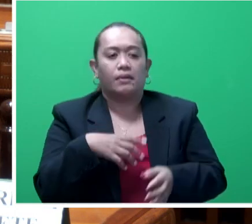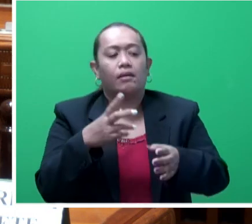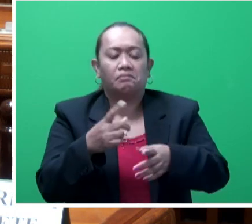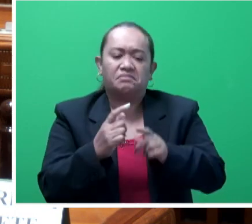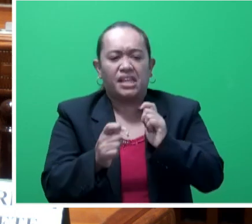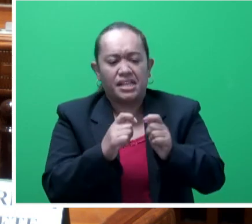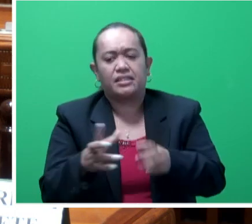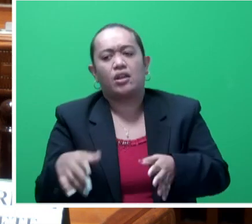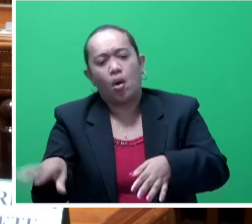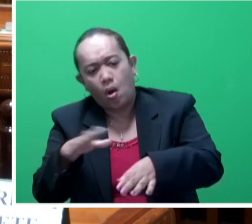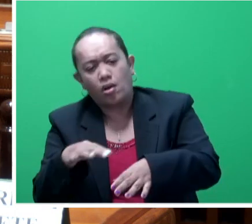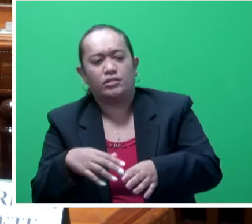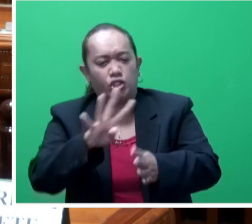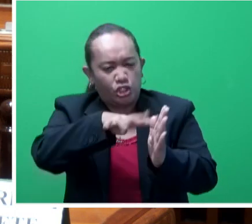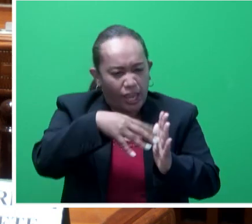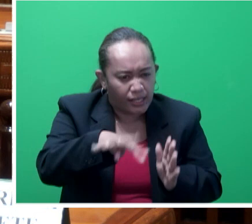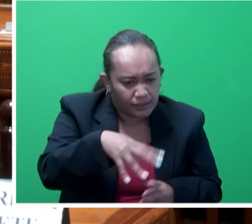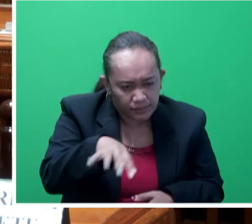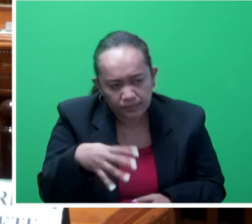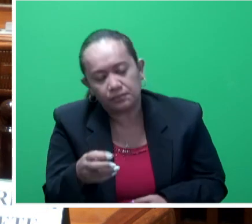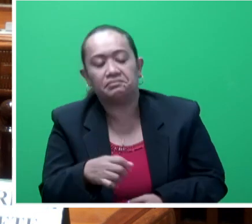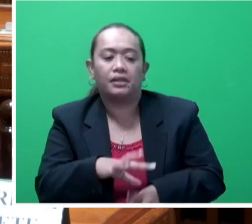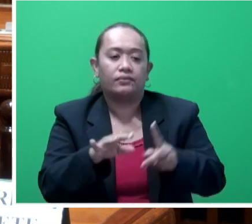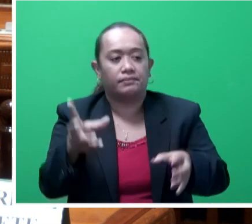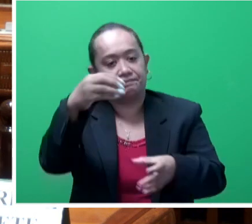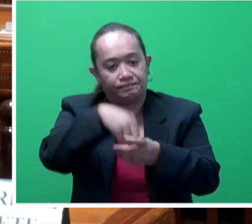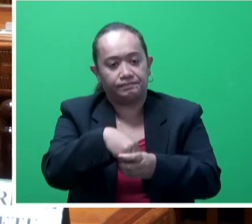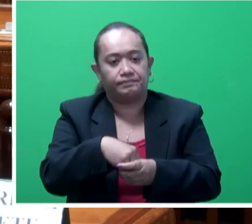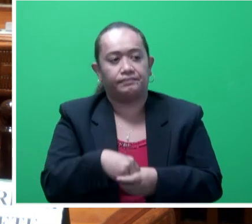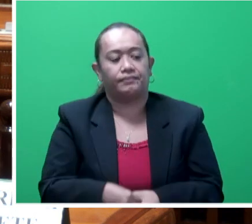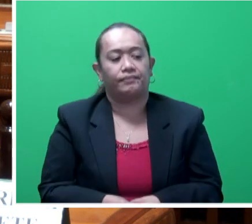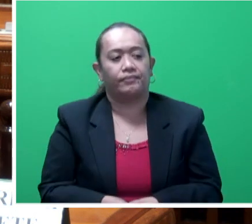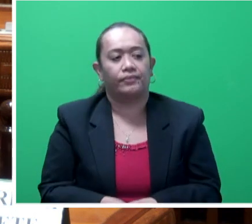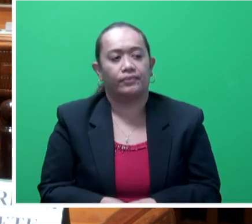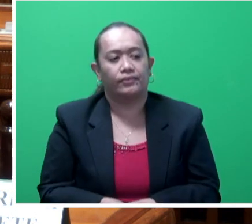in collaboration with LTA, and of course